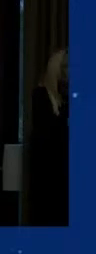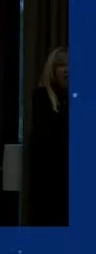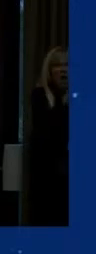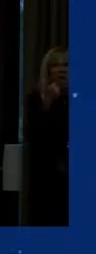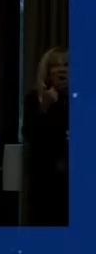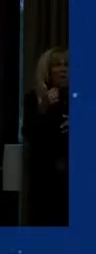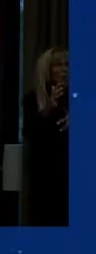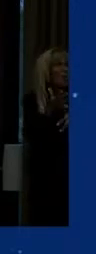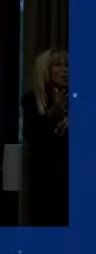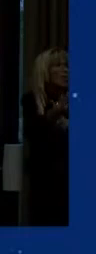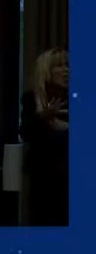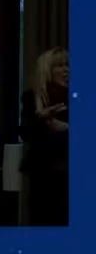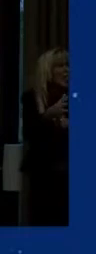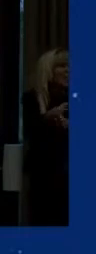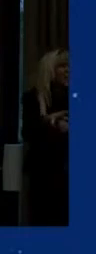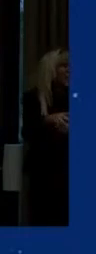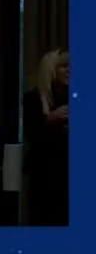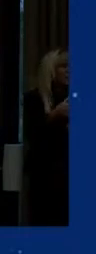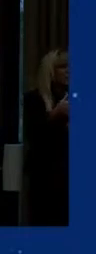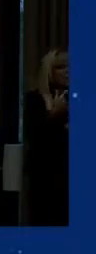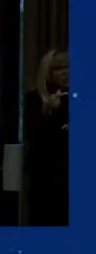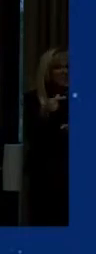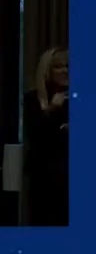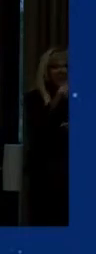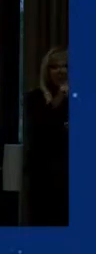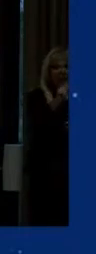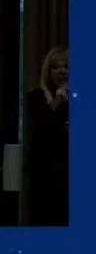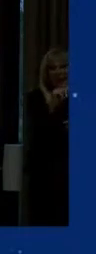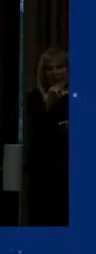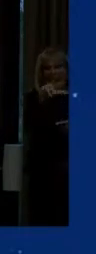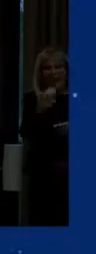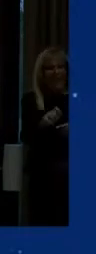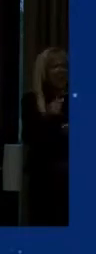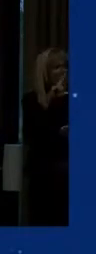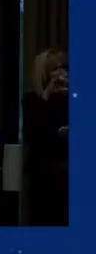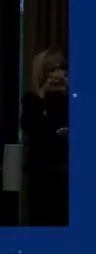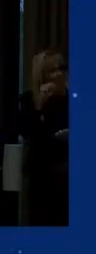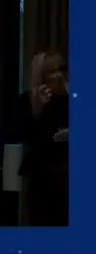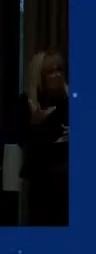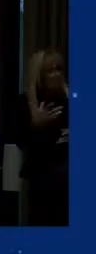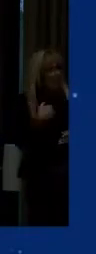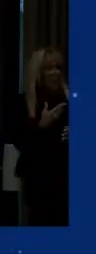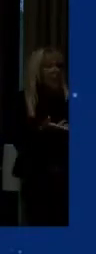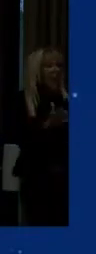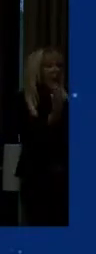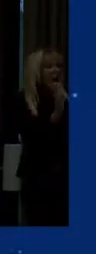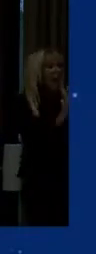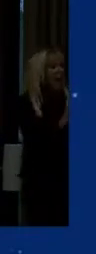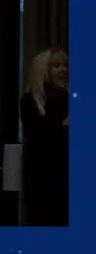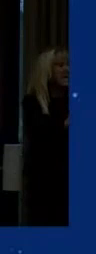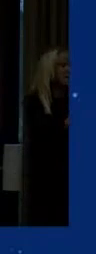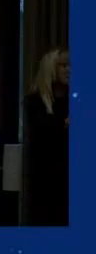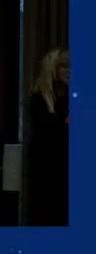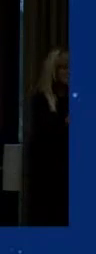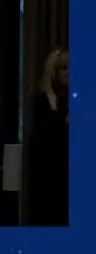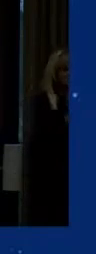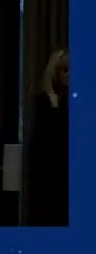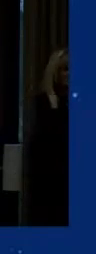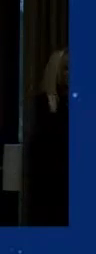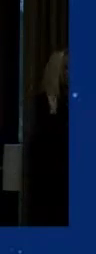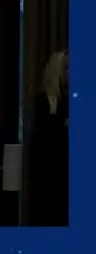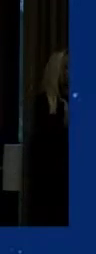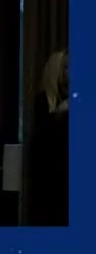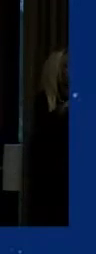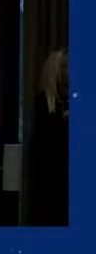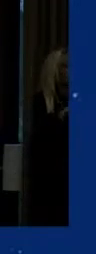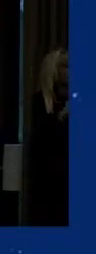greens. So kale was of interest to me, and I went on to ask it to give me a recipe that includes kale.